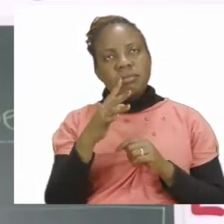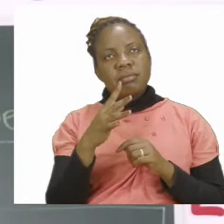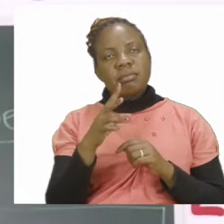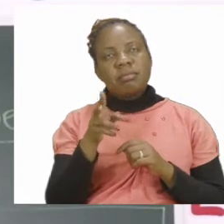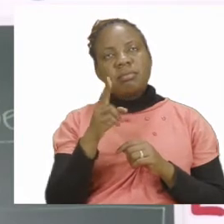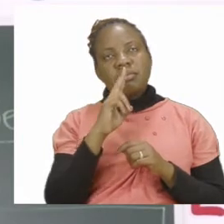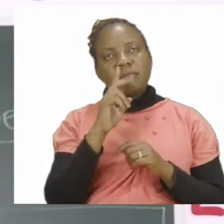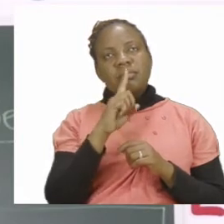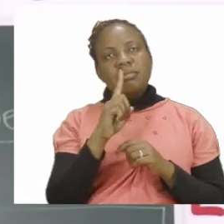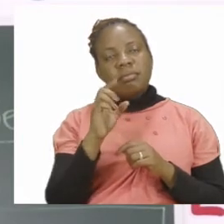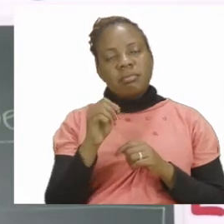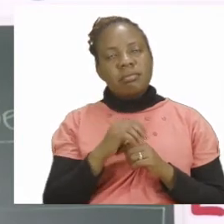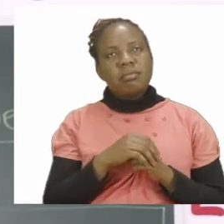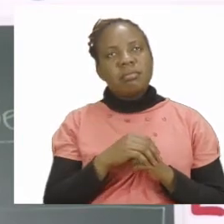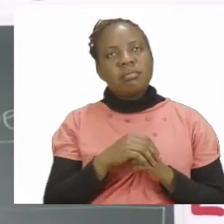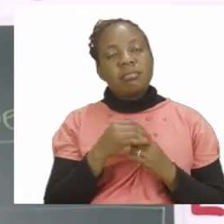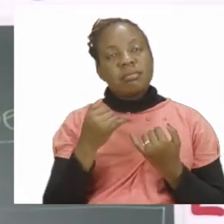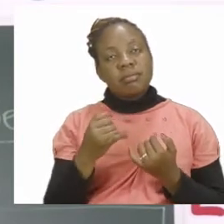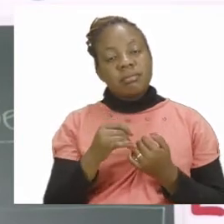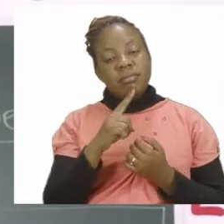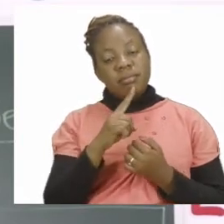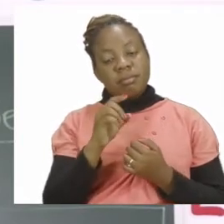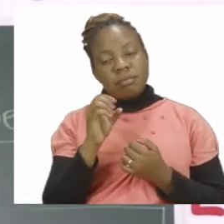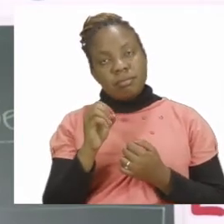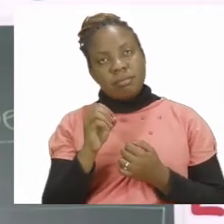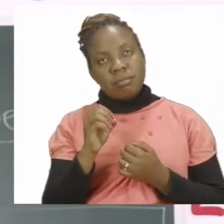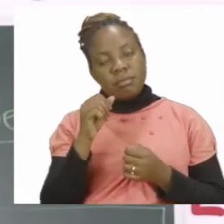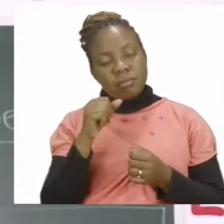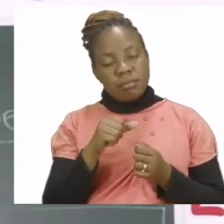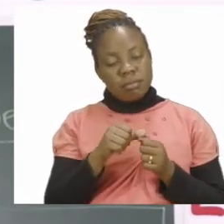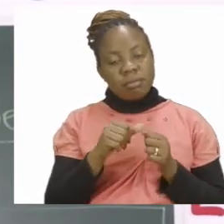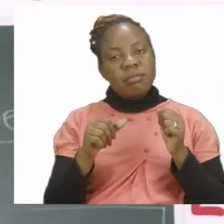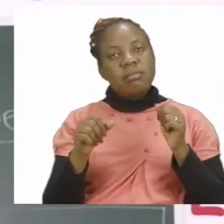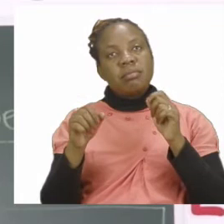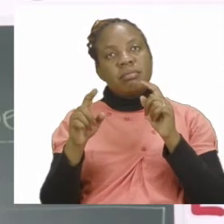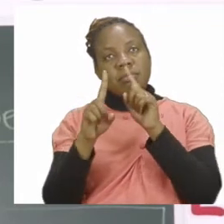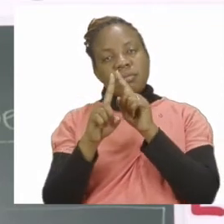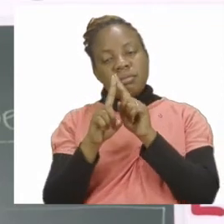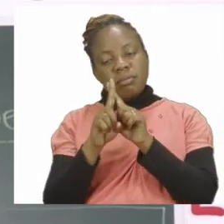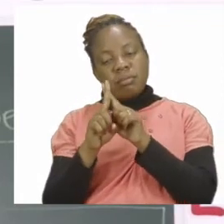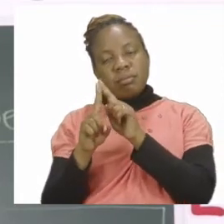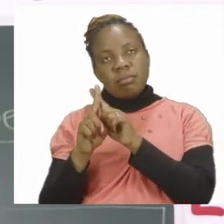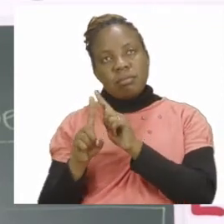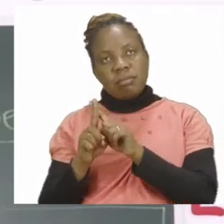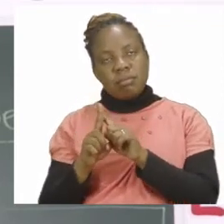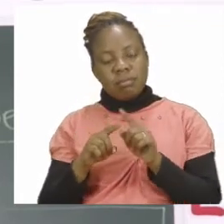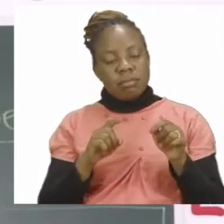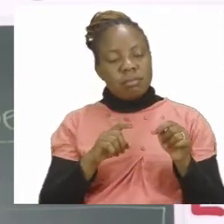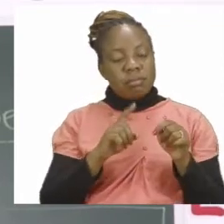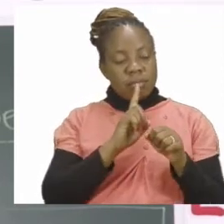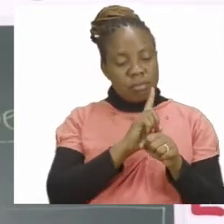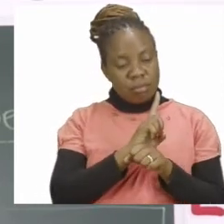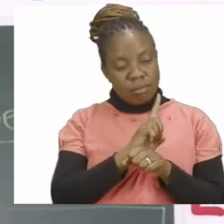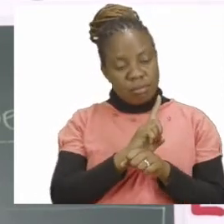further. We say 10. Remember, boys and girls, this is the answer that we got from our